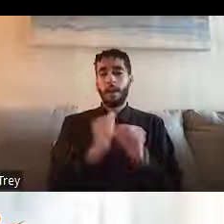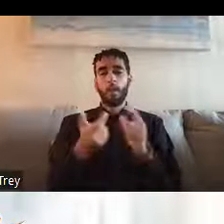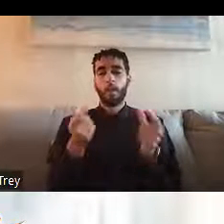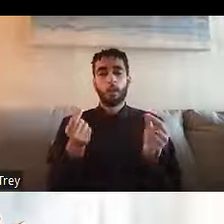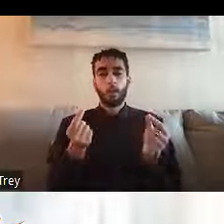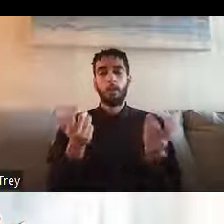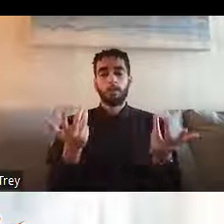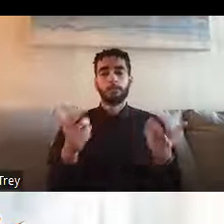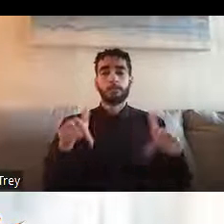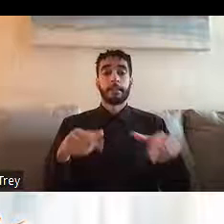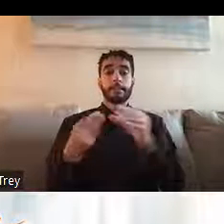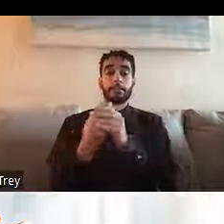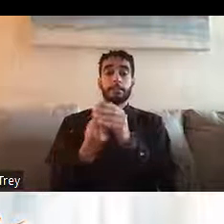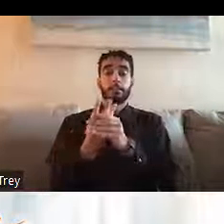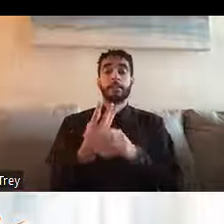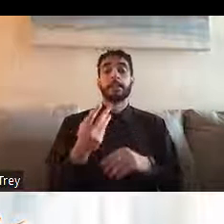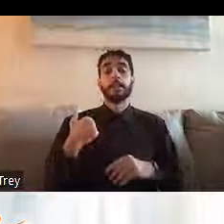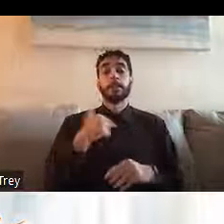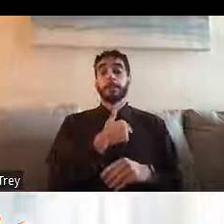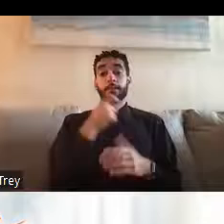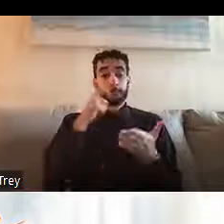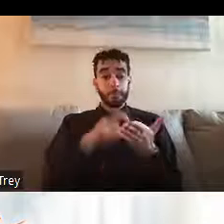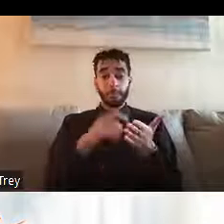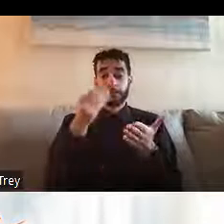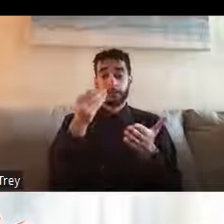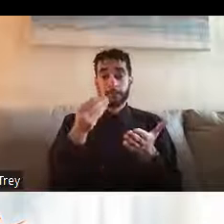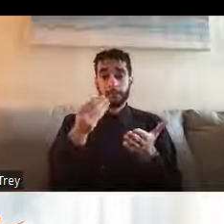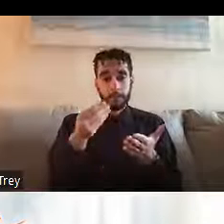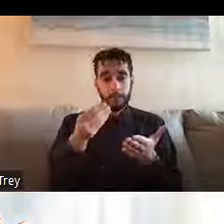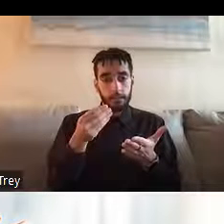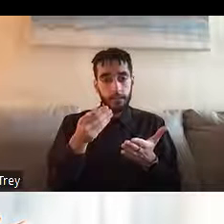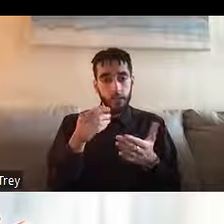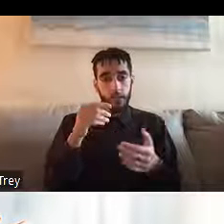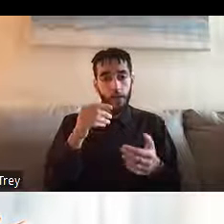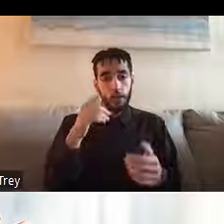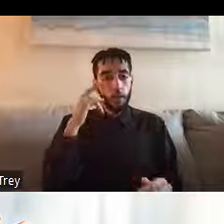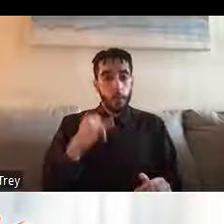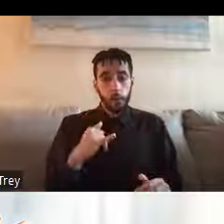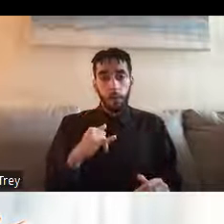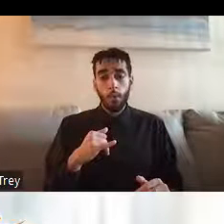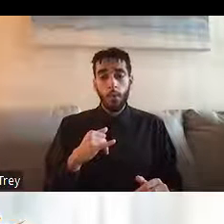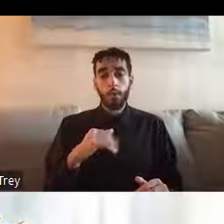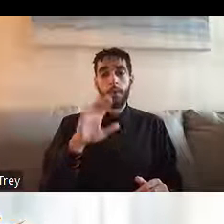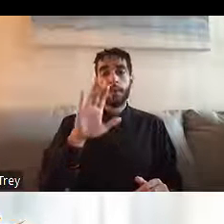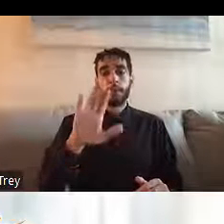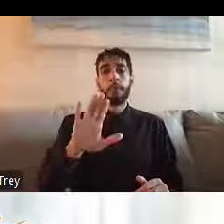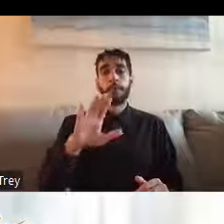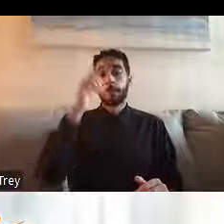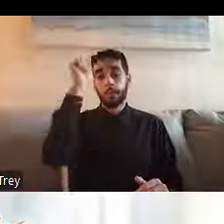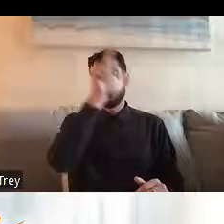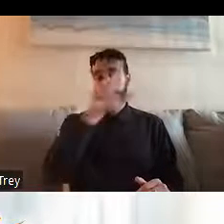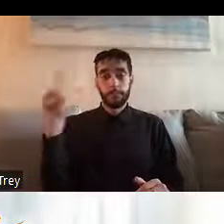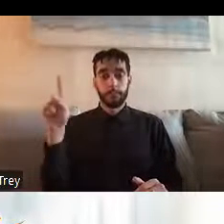spring, the CDC released a notice of funding named BOLD, Public Health Programs to Address Alzheimer's Disease and